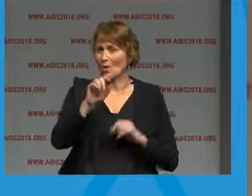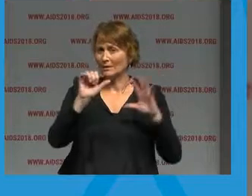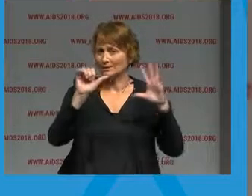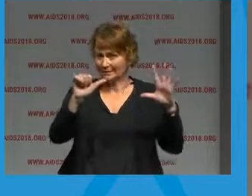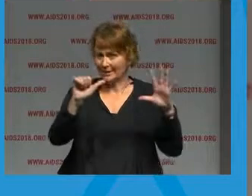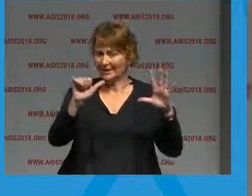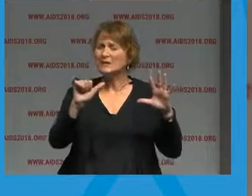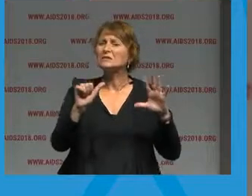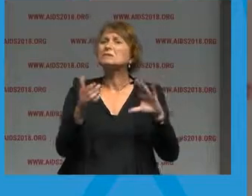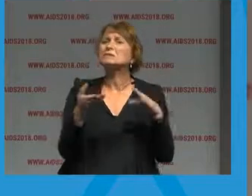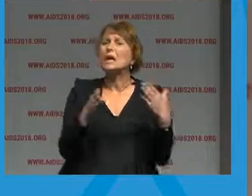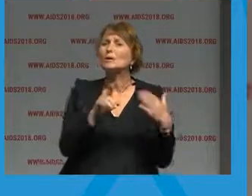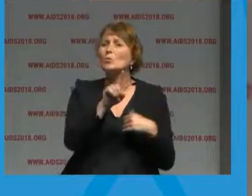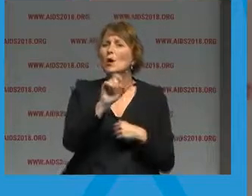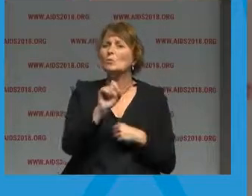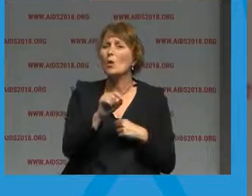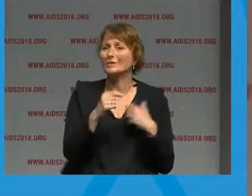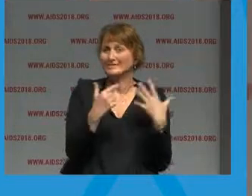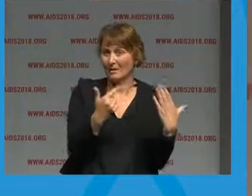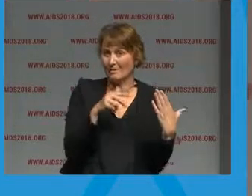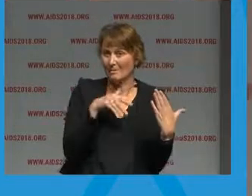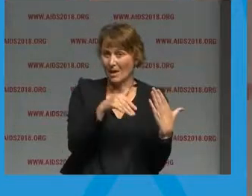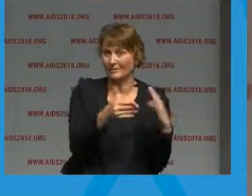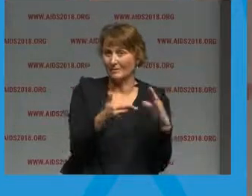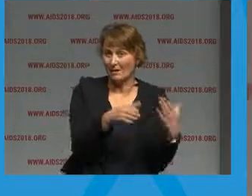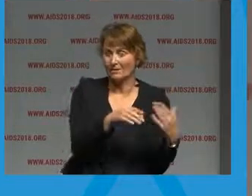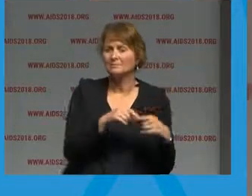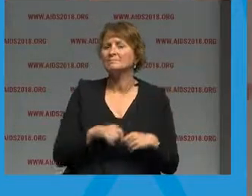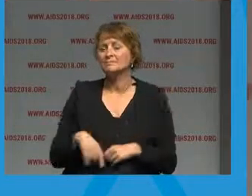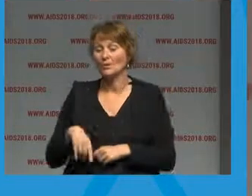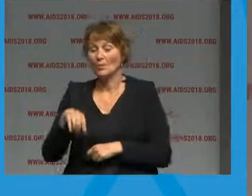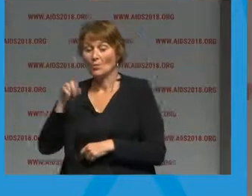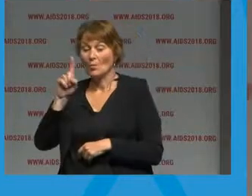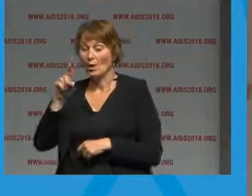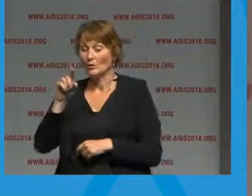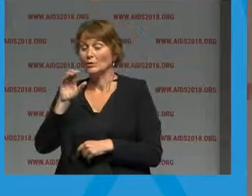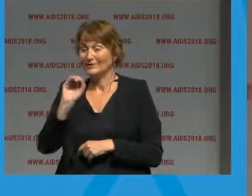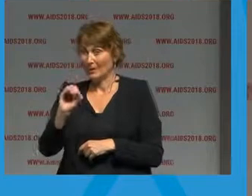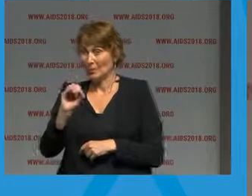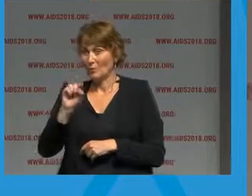0.4 million were people living with HIV.